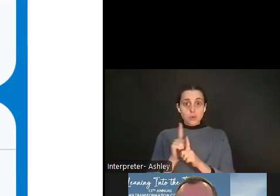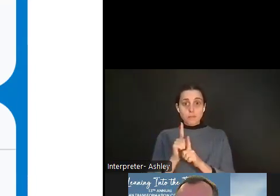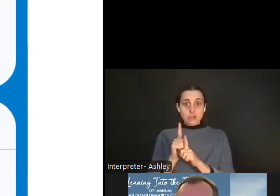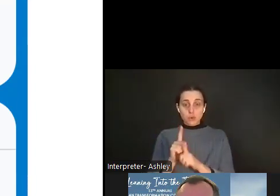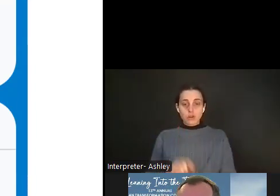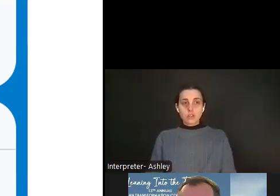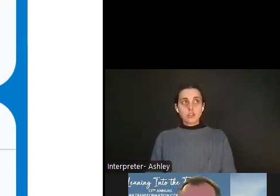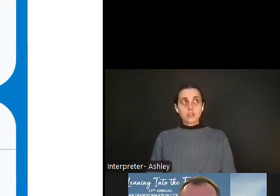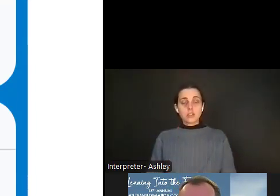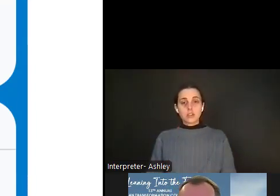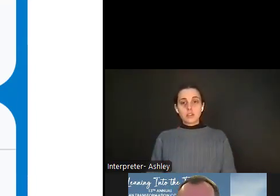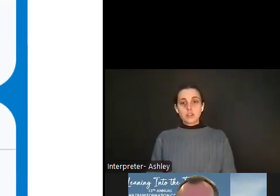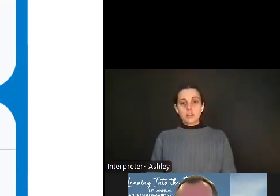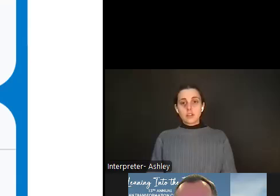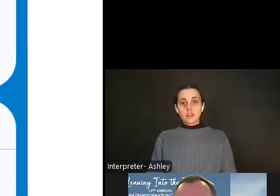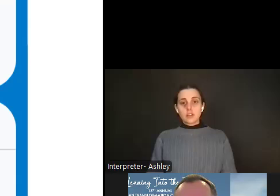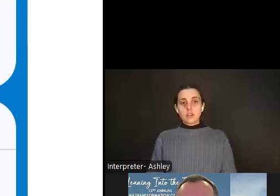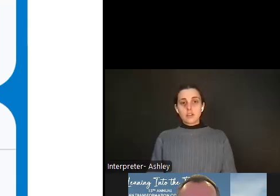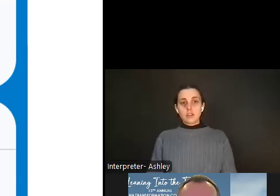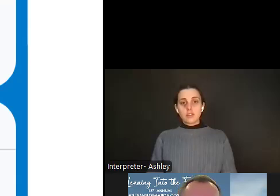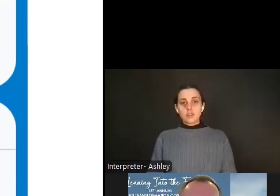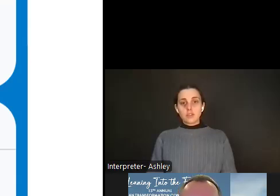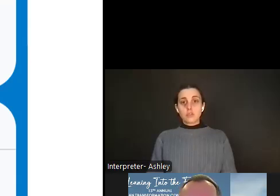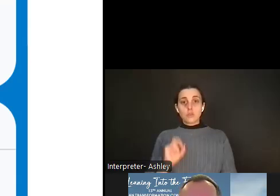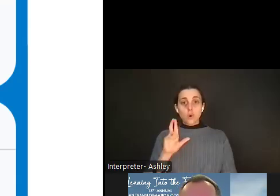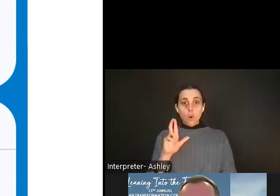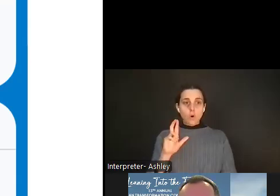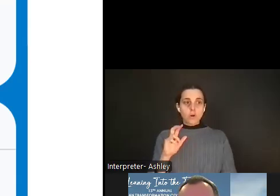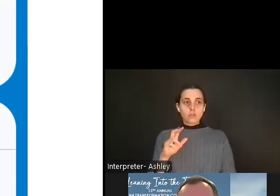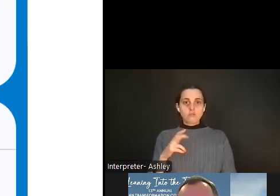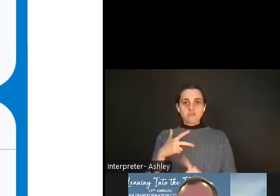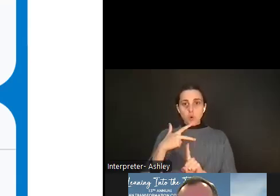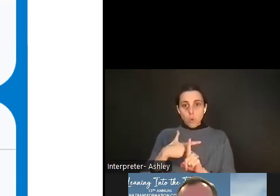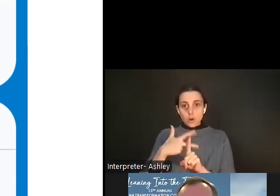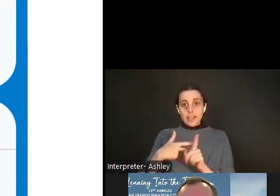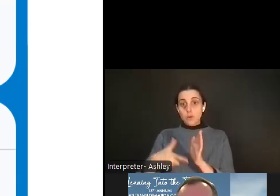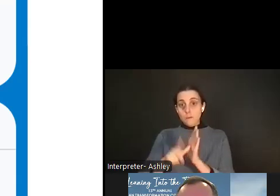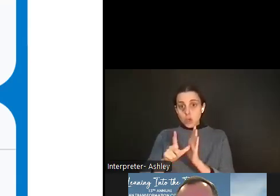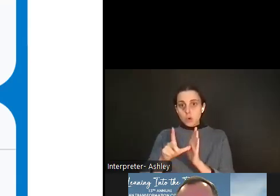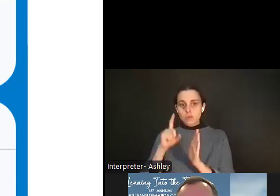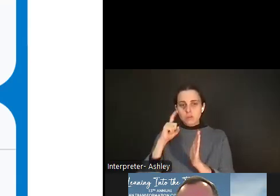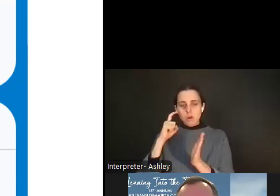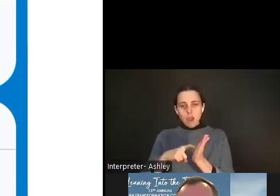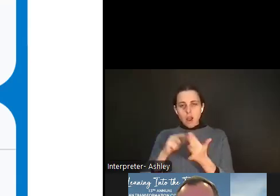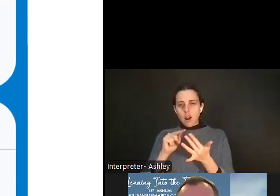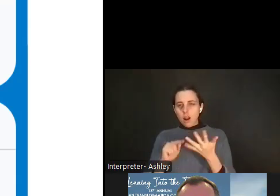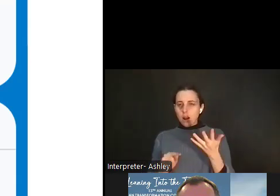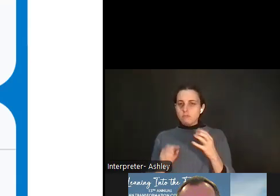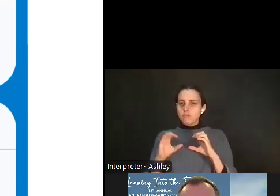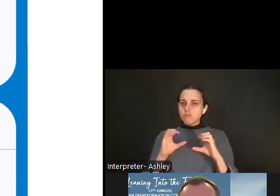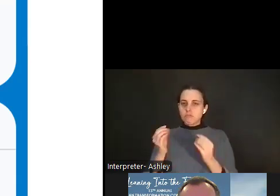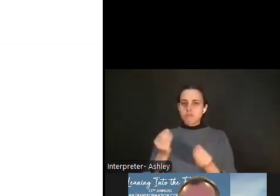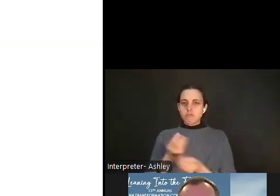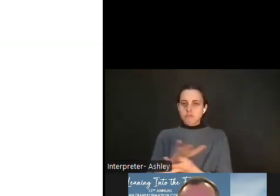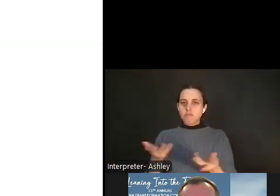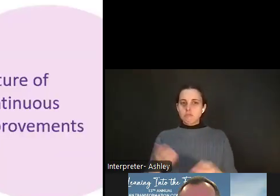or through our quarterly reviews and these kind of things. I think the first word that popped